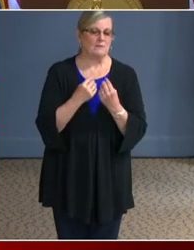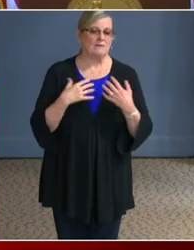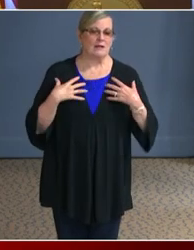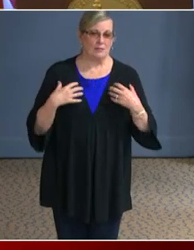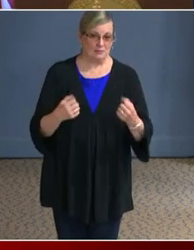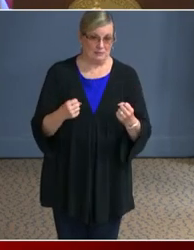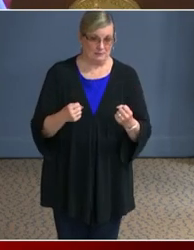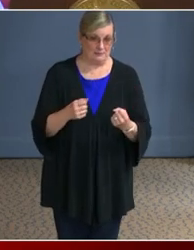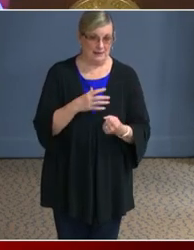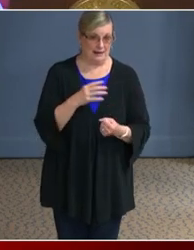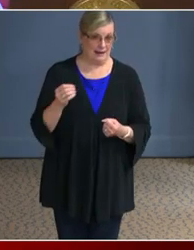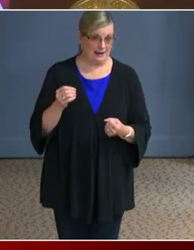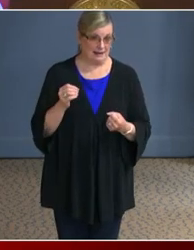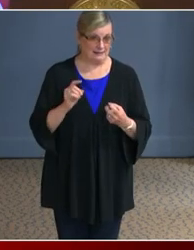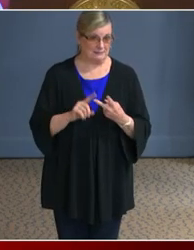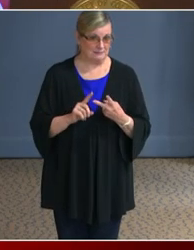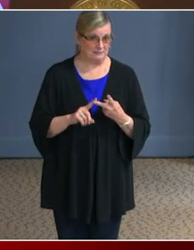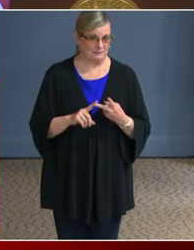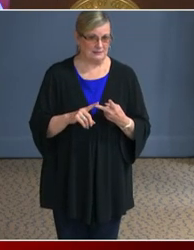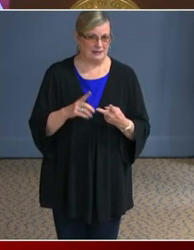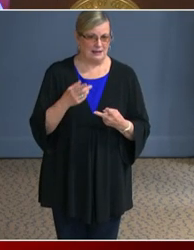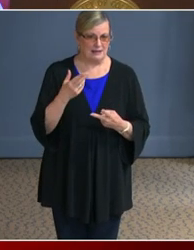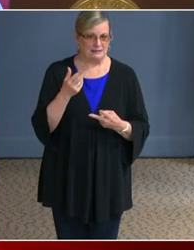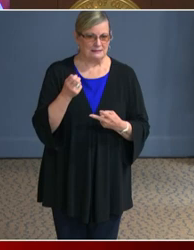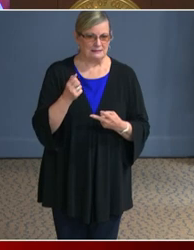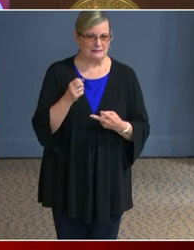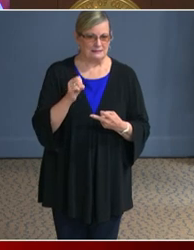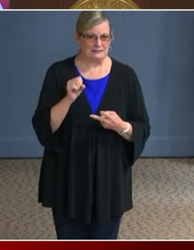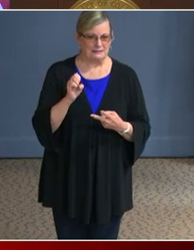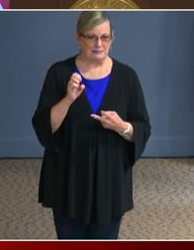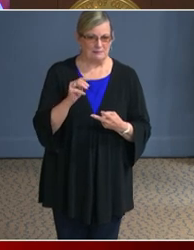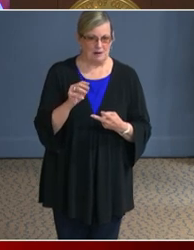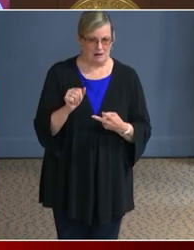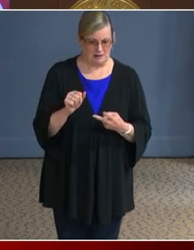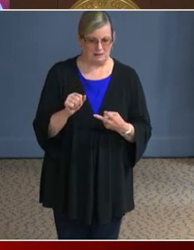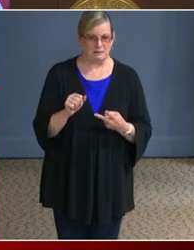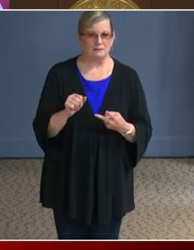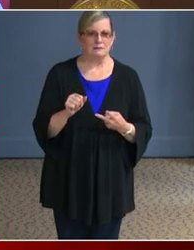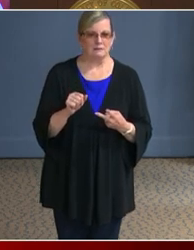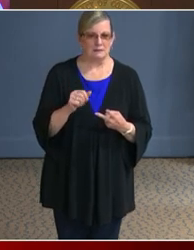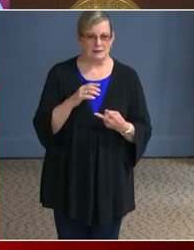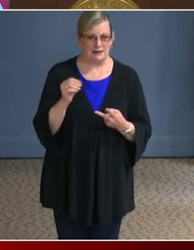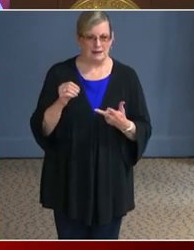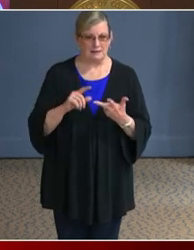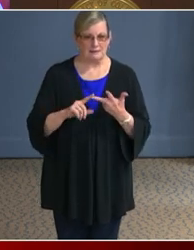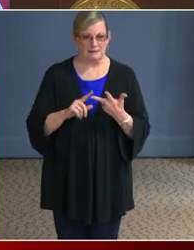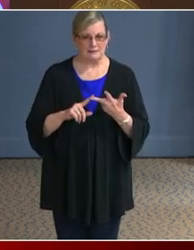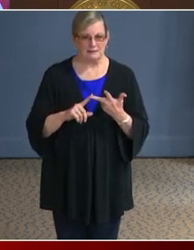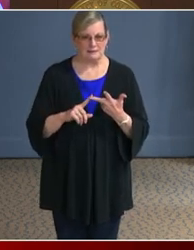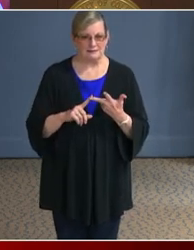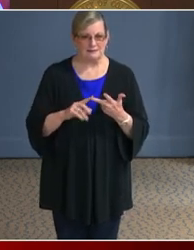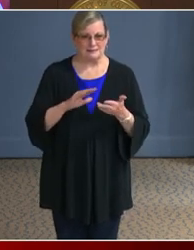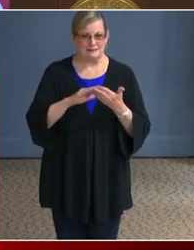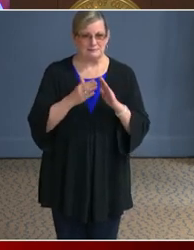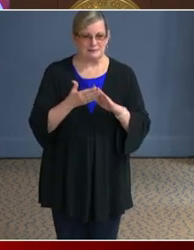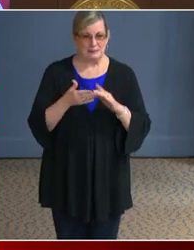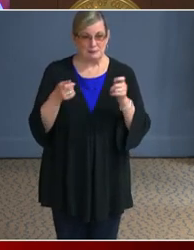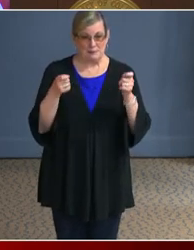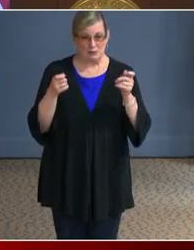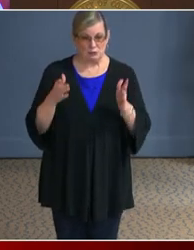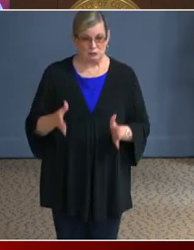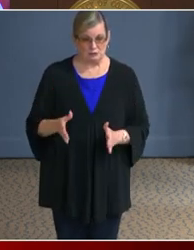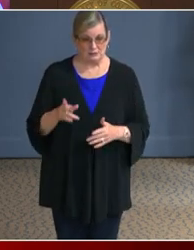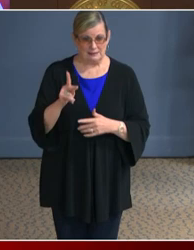Columbia. Today, I'm going to provide updates regarding the latest DC Health guidance